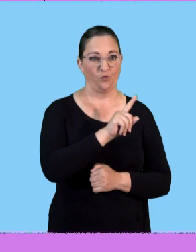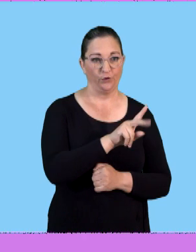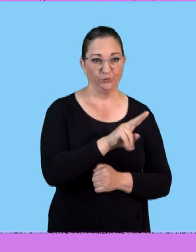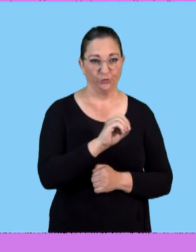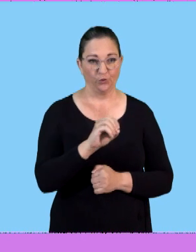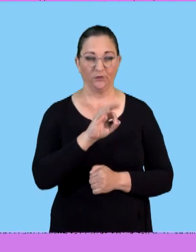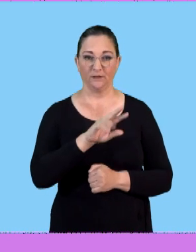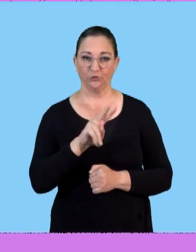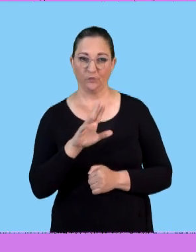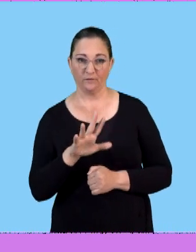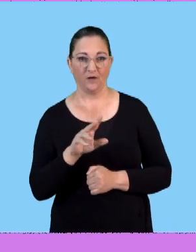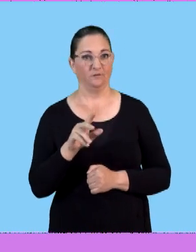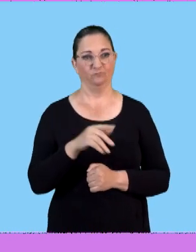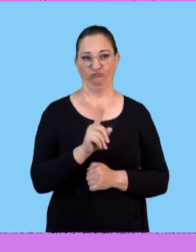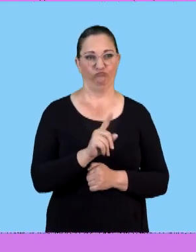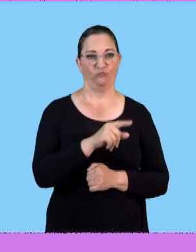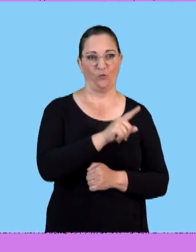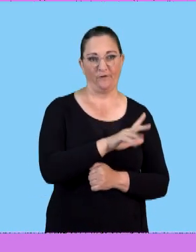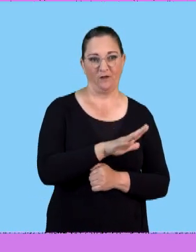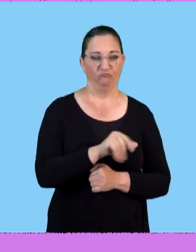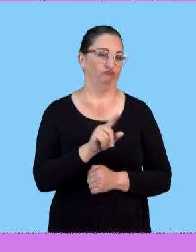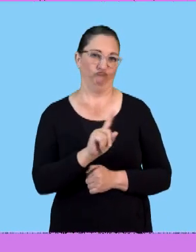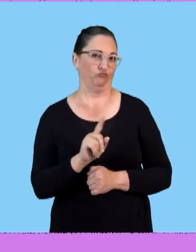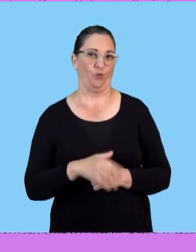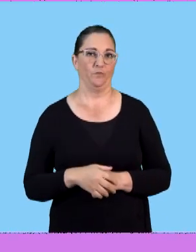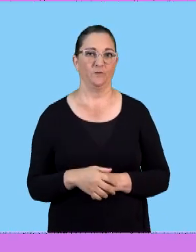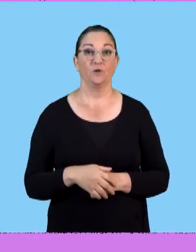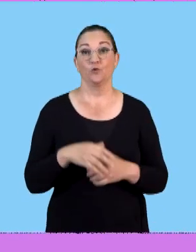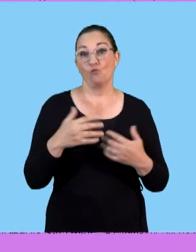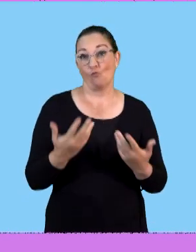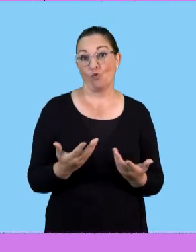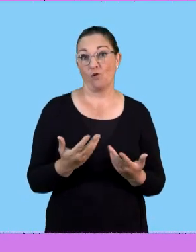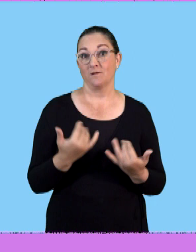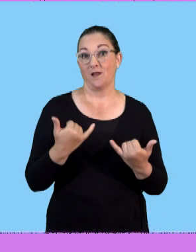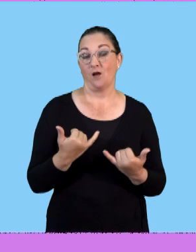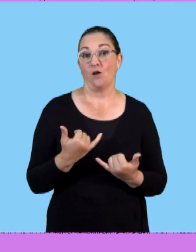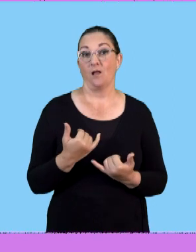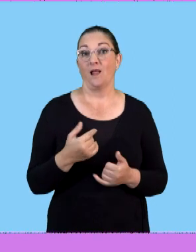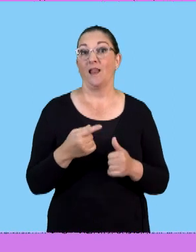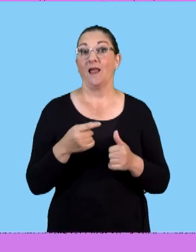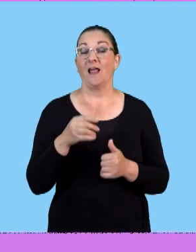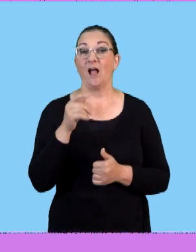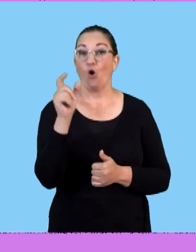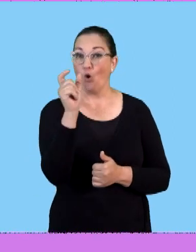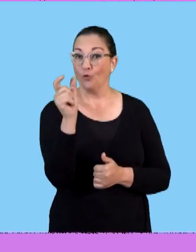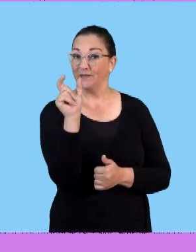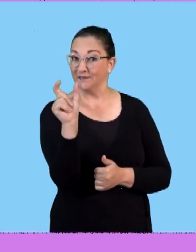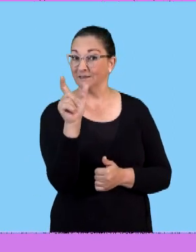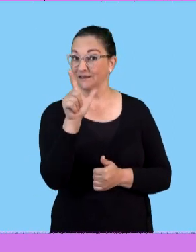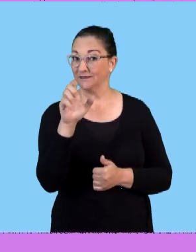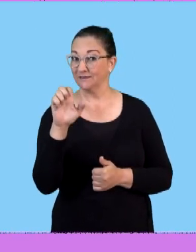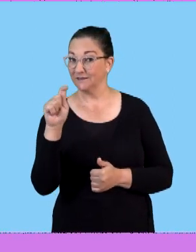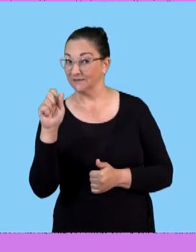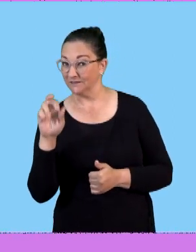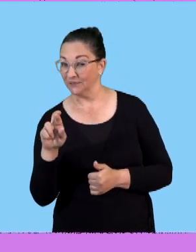no. 12 by 325 by no. As well as the last one, also a no. So write down the letter. So